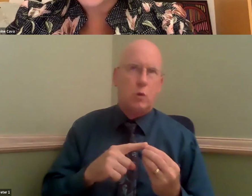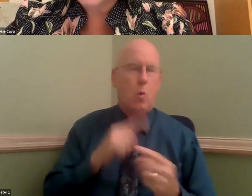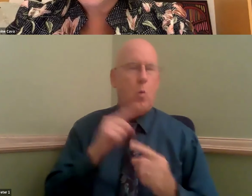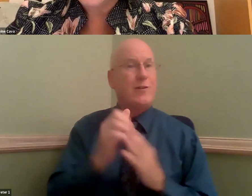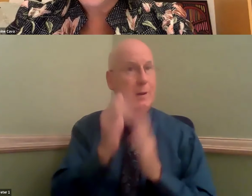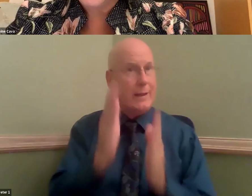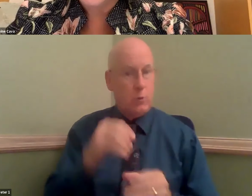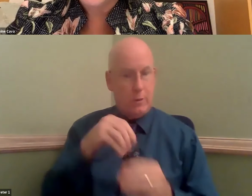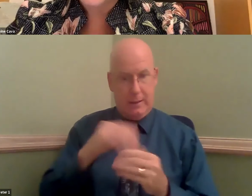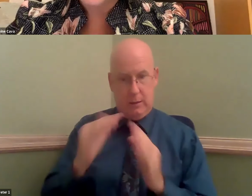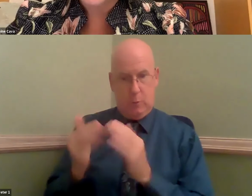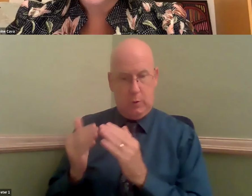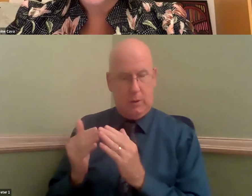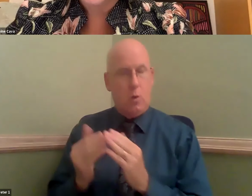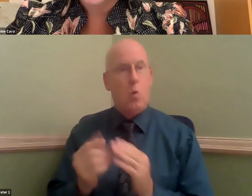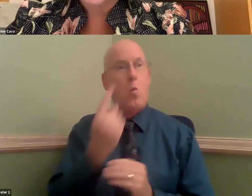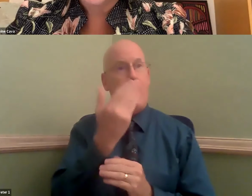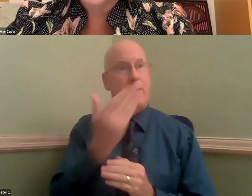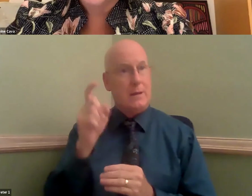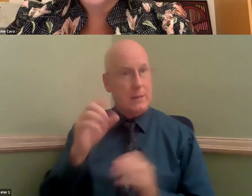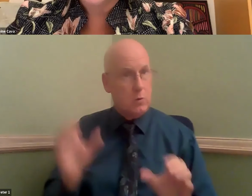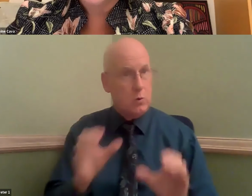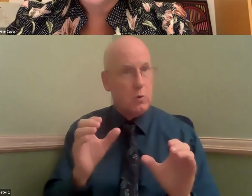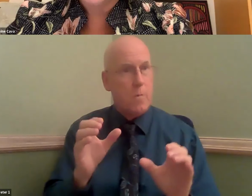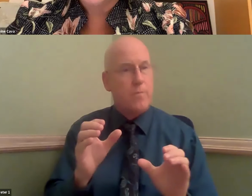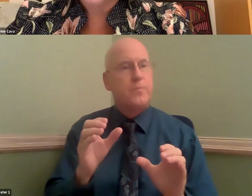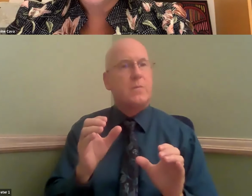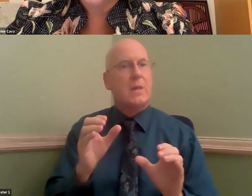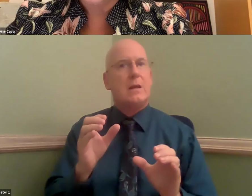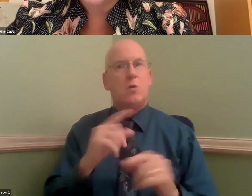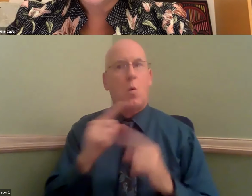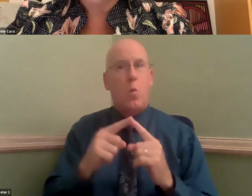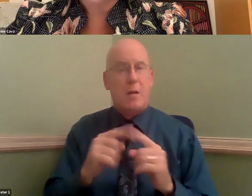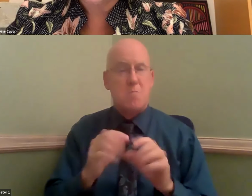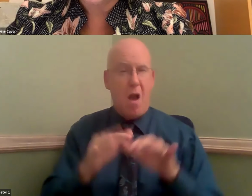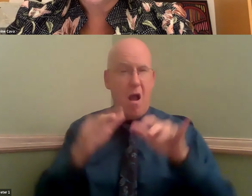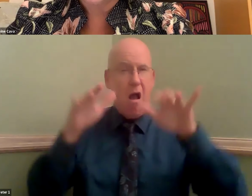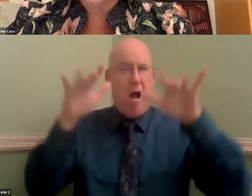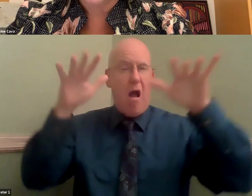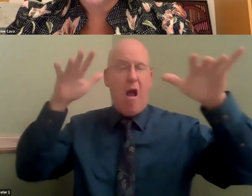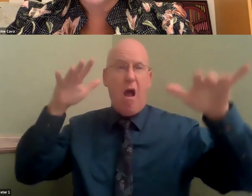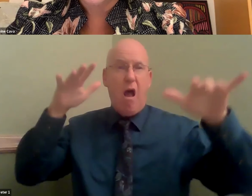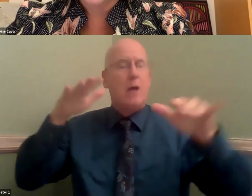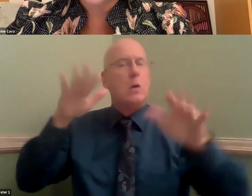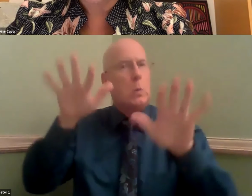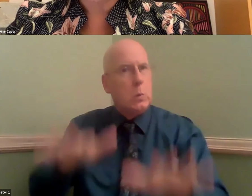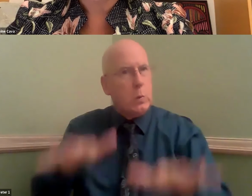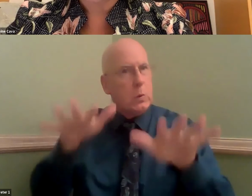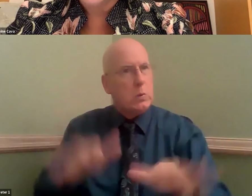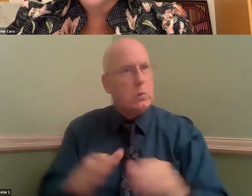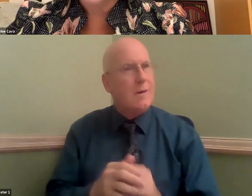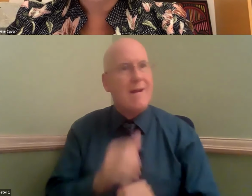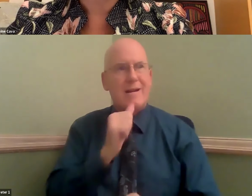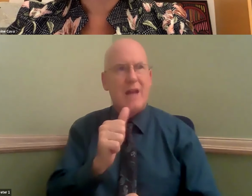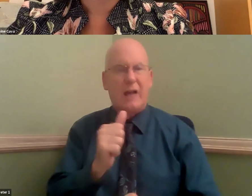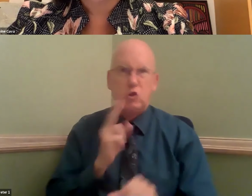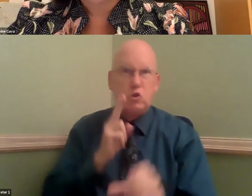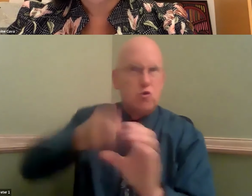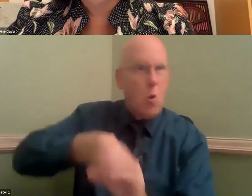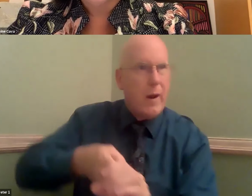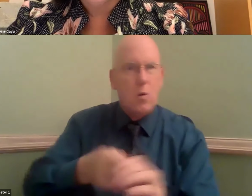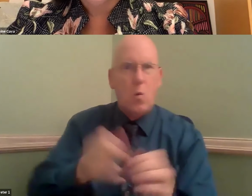community, one of the things that you need to do is lower the temperature in our community, not run out with a megaphone and try to kind of pour